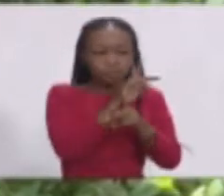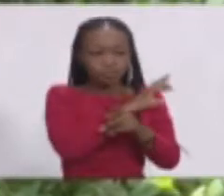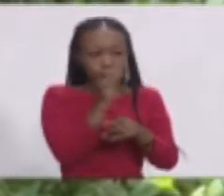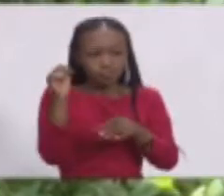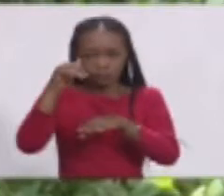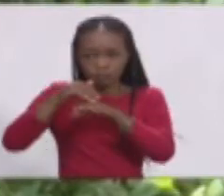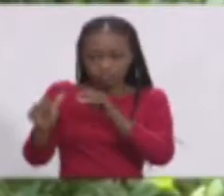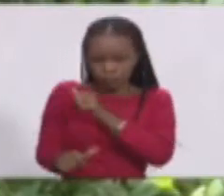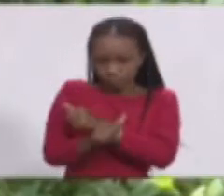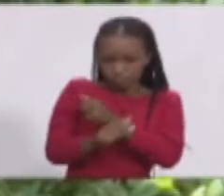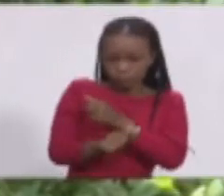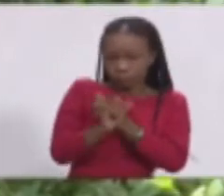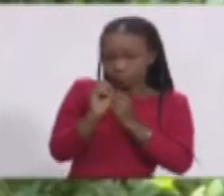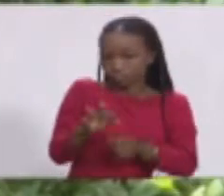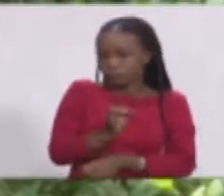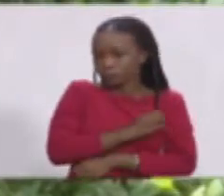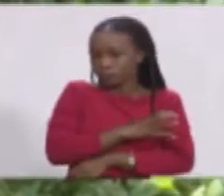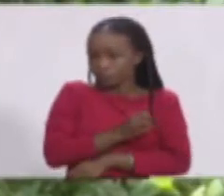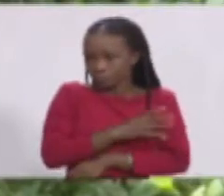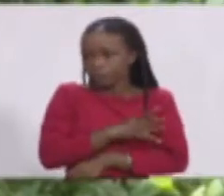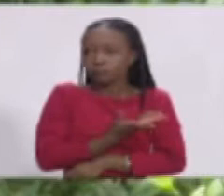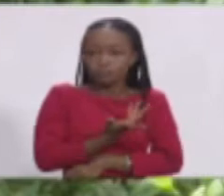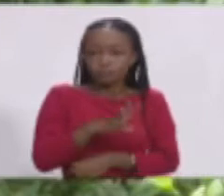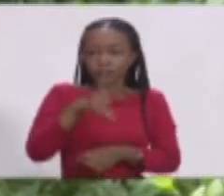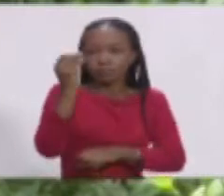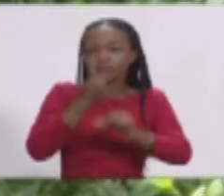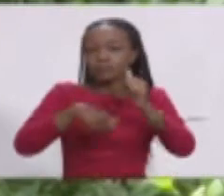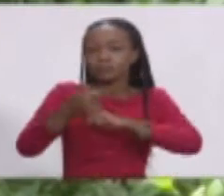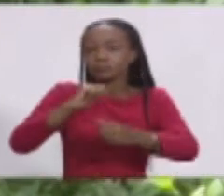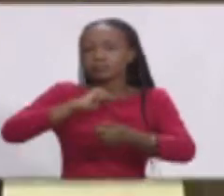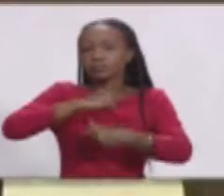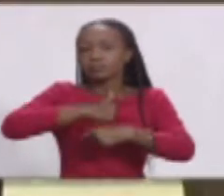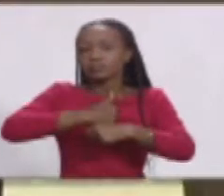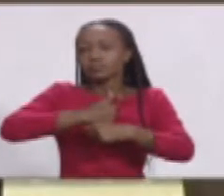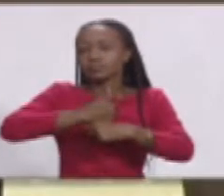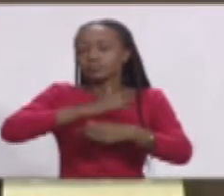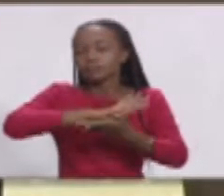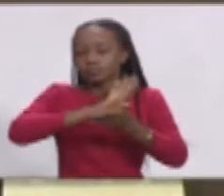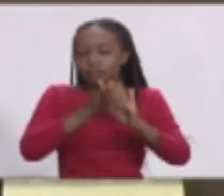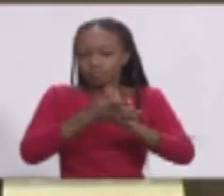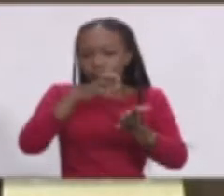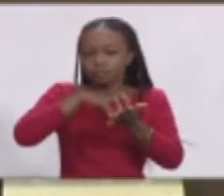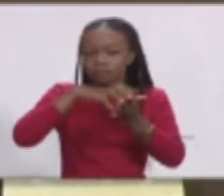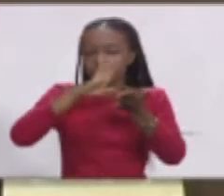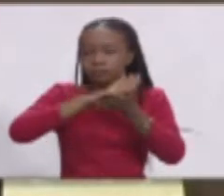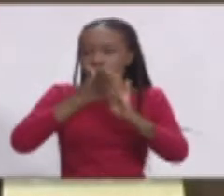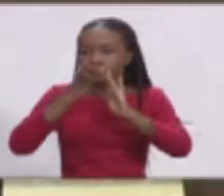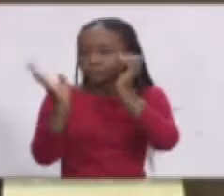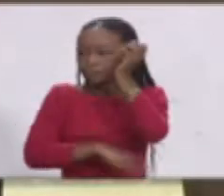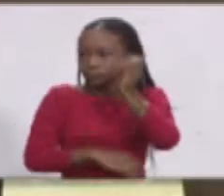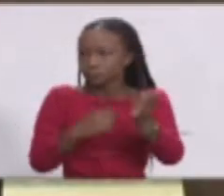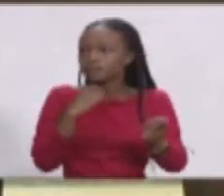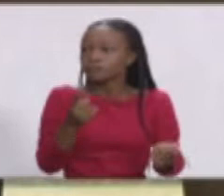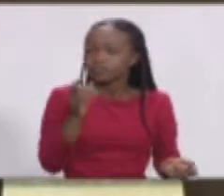we panic, we are likely to take actions that may worsen the situation. Yes. All right then. So we're told to stay